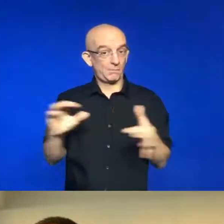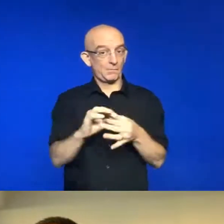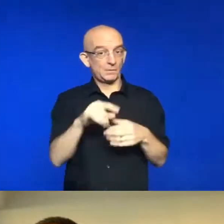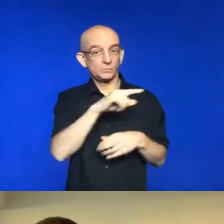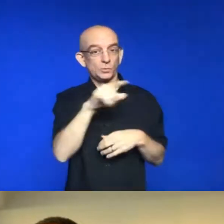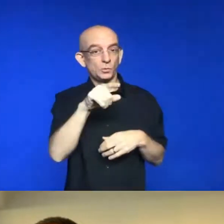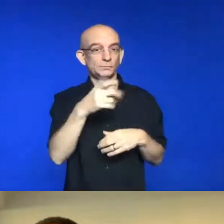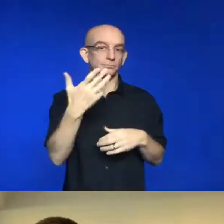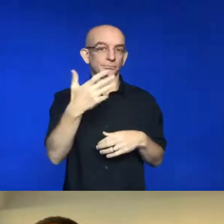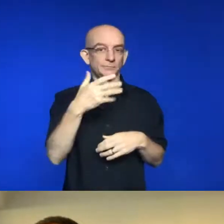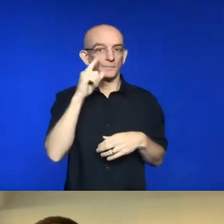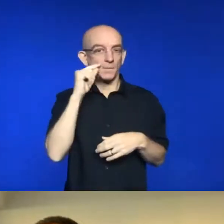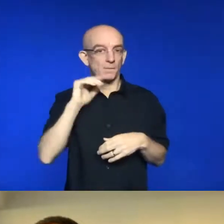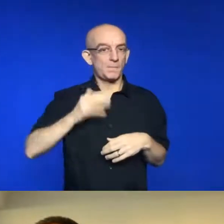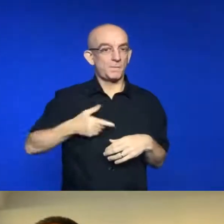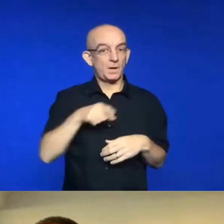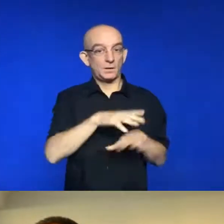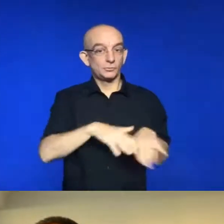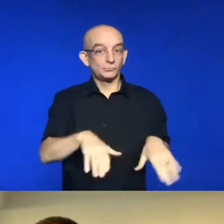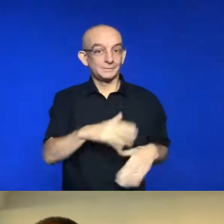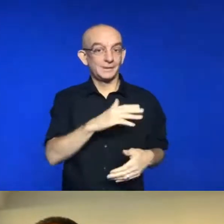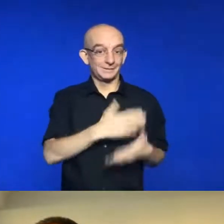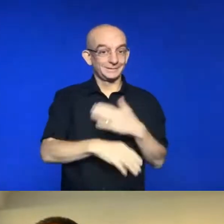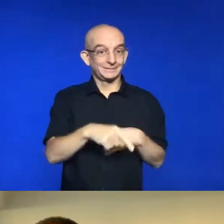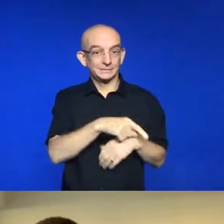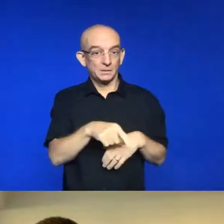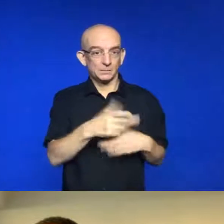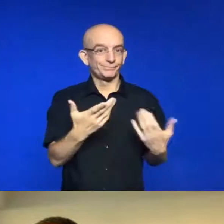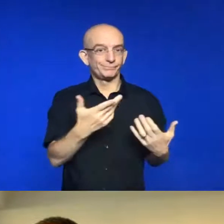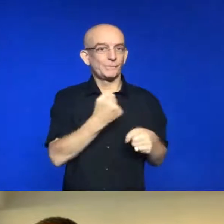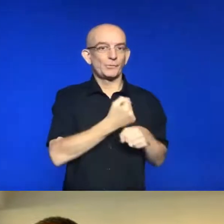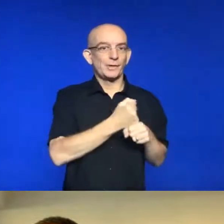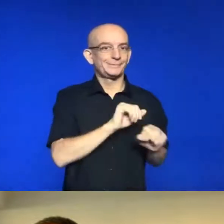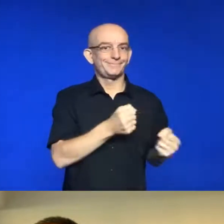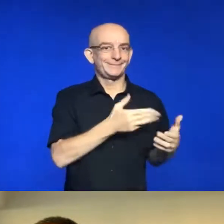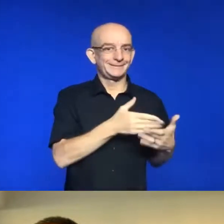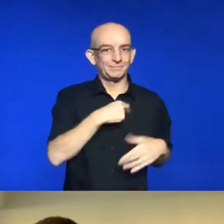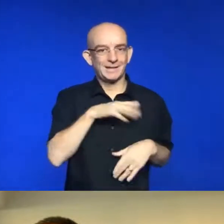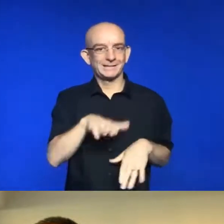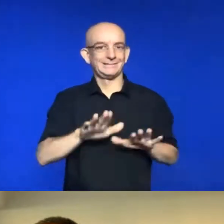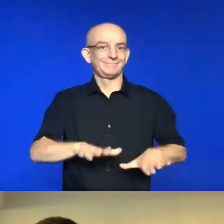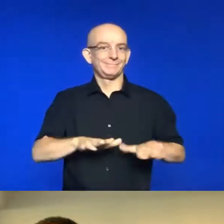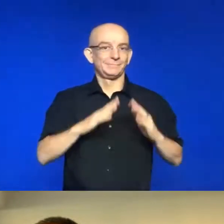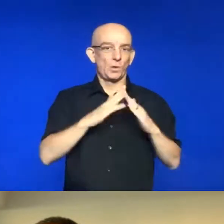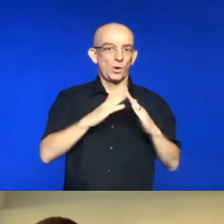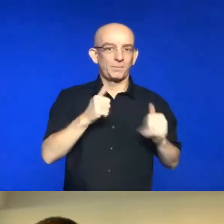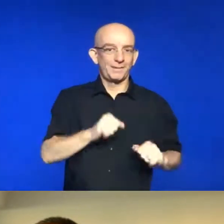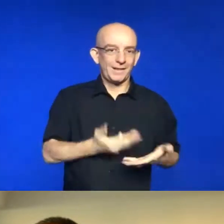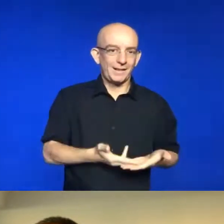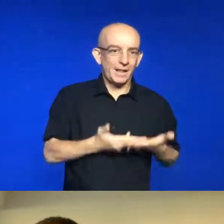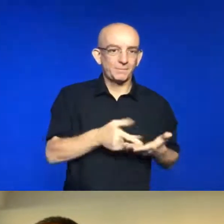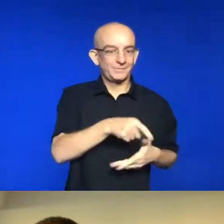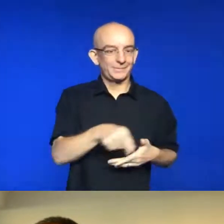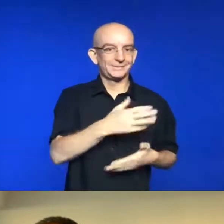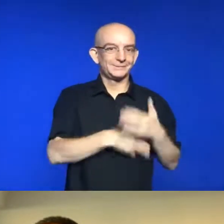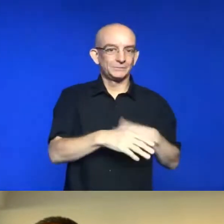care for their children with disabilities. And this has been insufficiently explored. And again, this is a measure